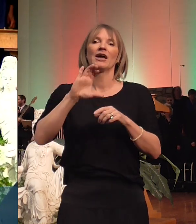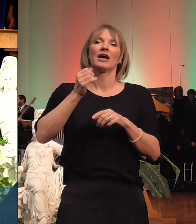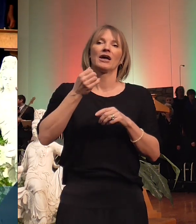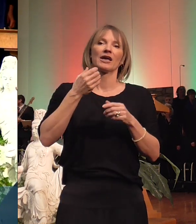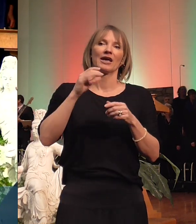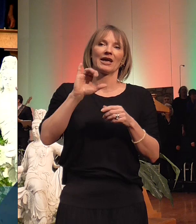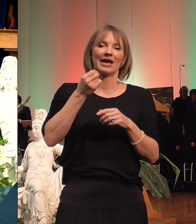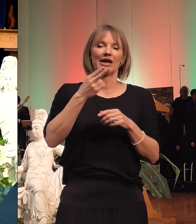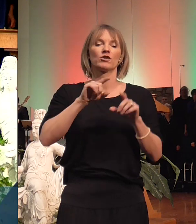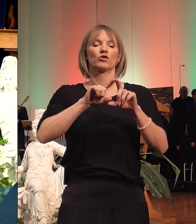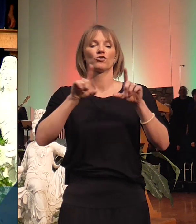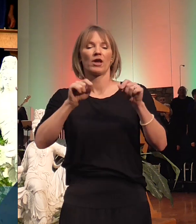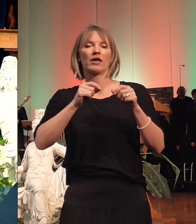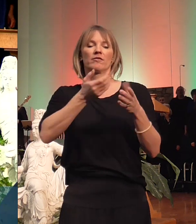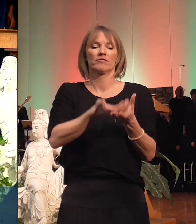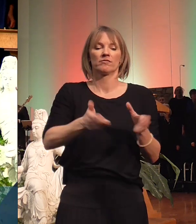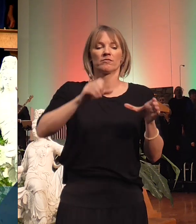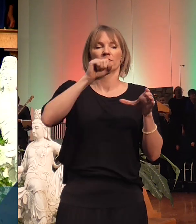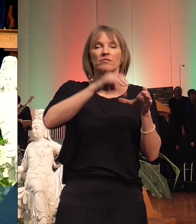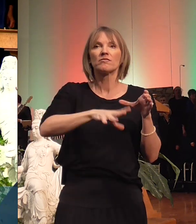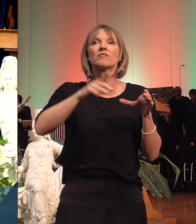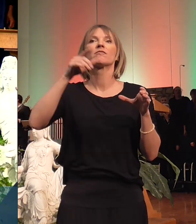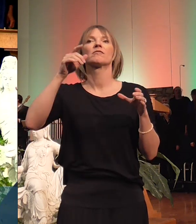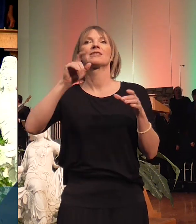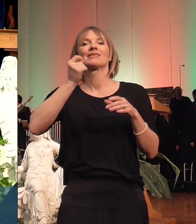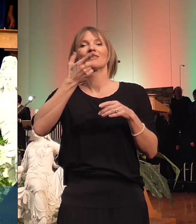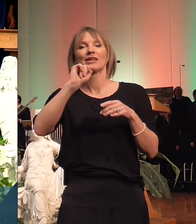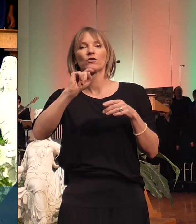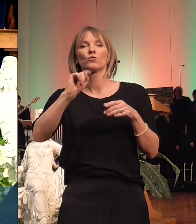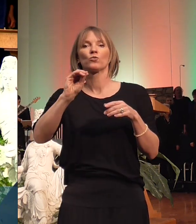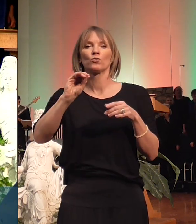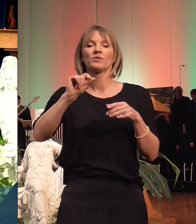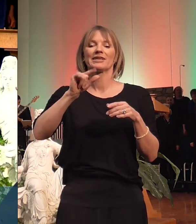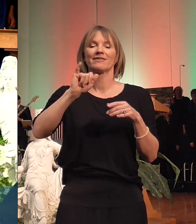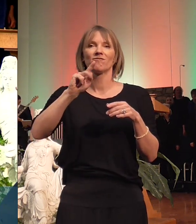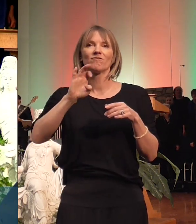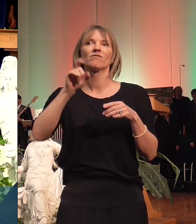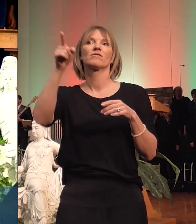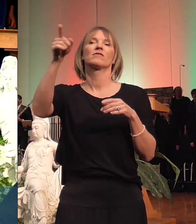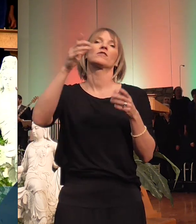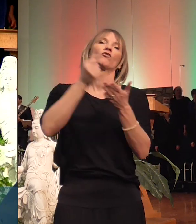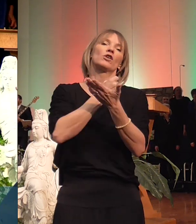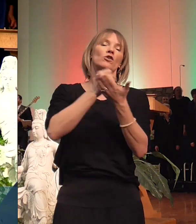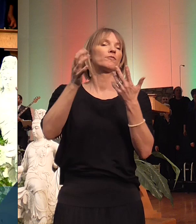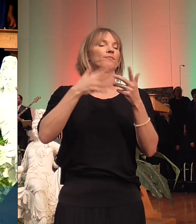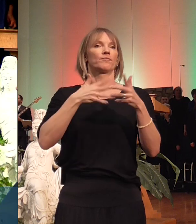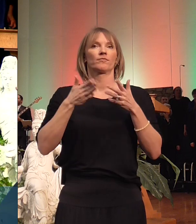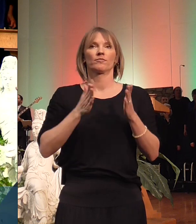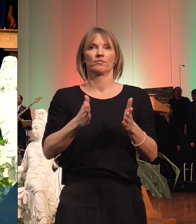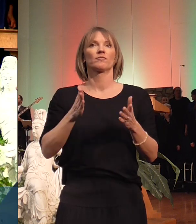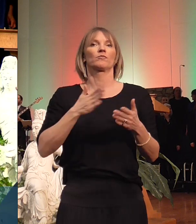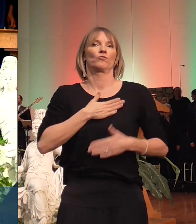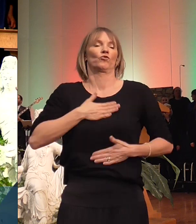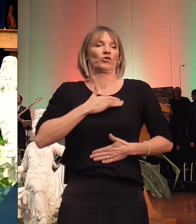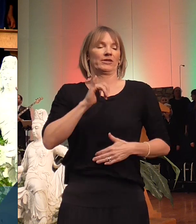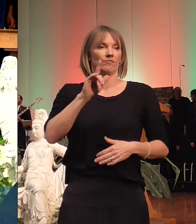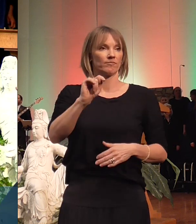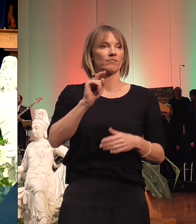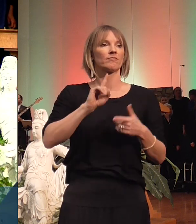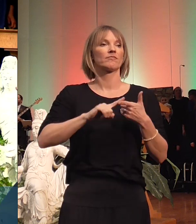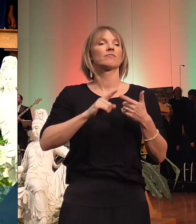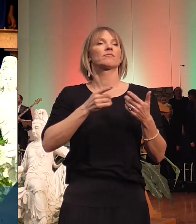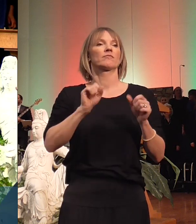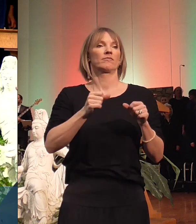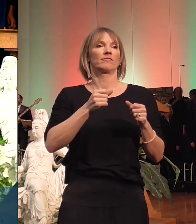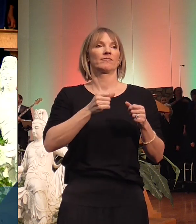texting 45888, credit cards, guest services counter. Just thank you for your giving. We so appreciate it. And with that, we can take our